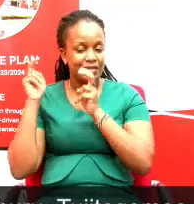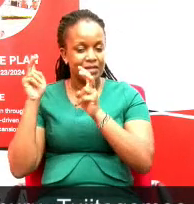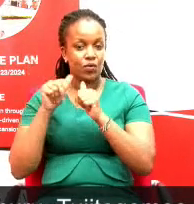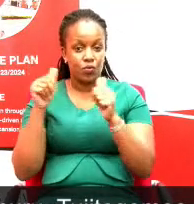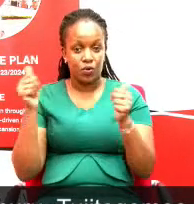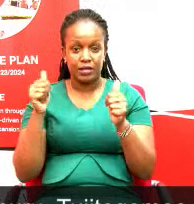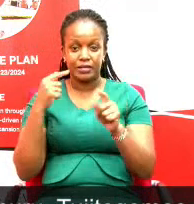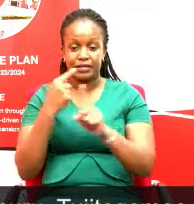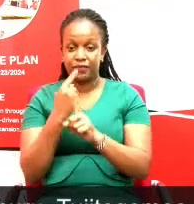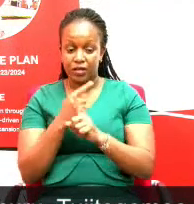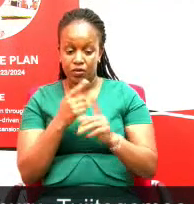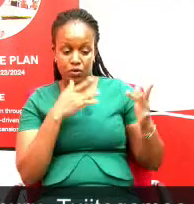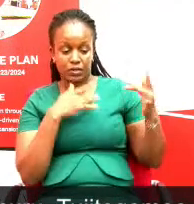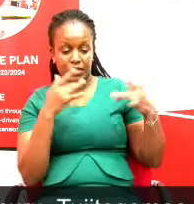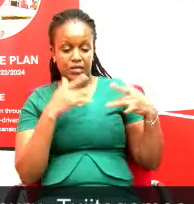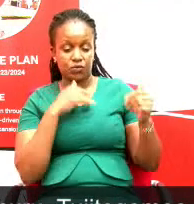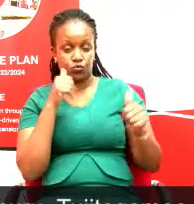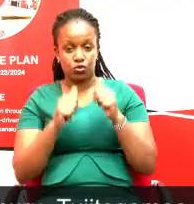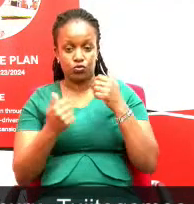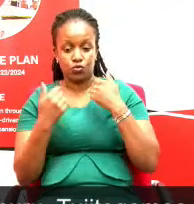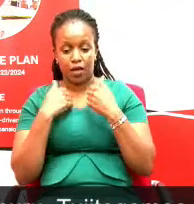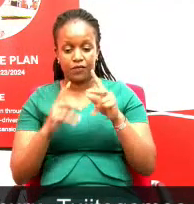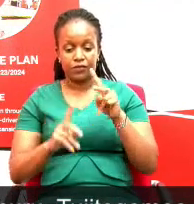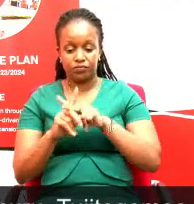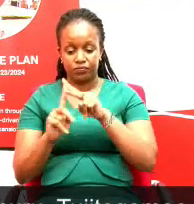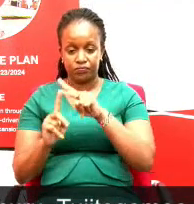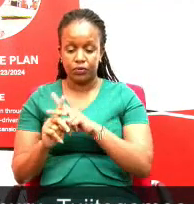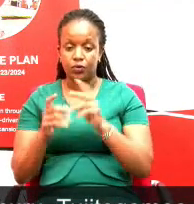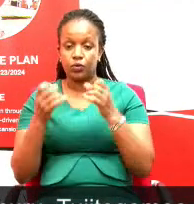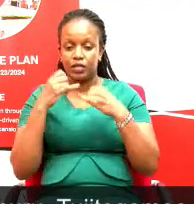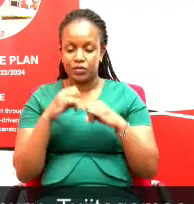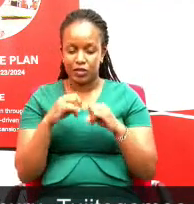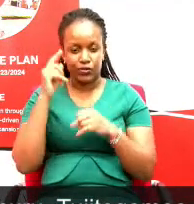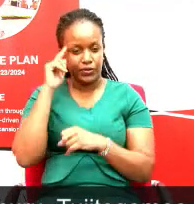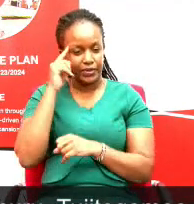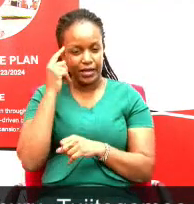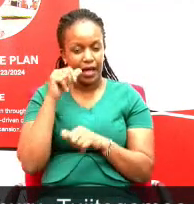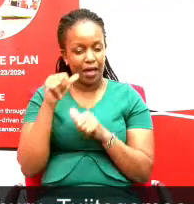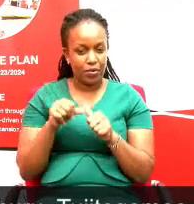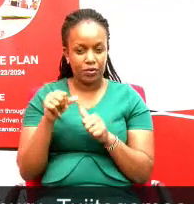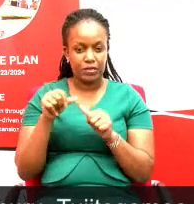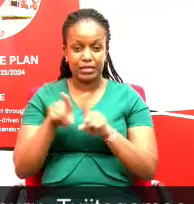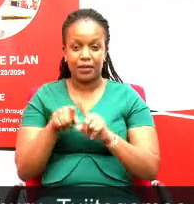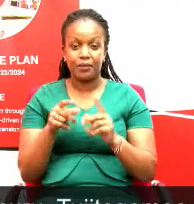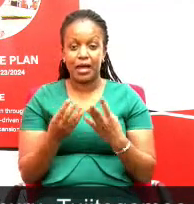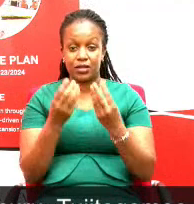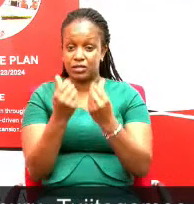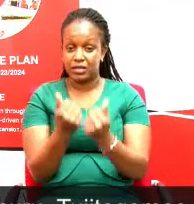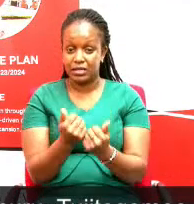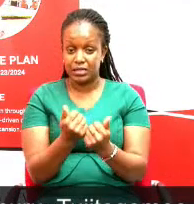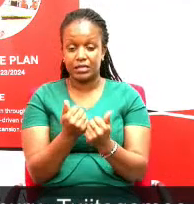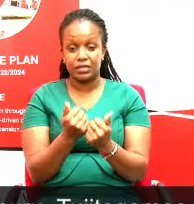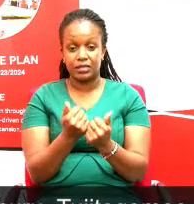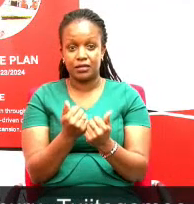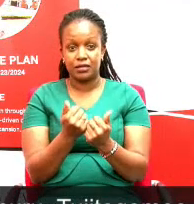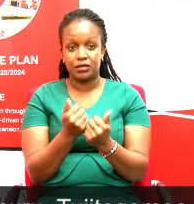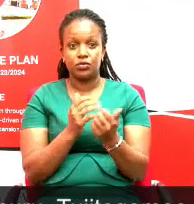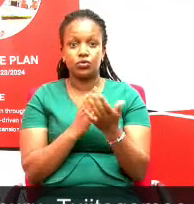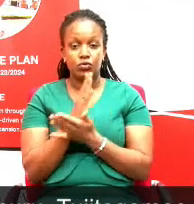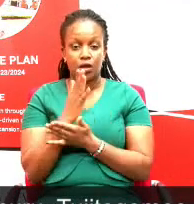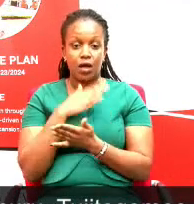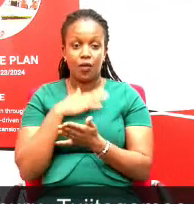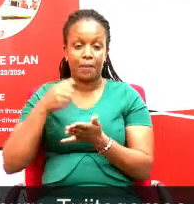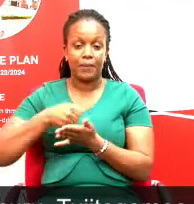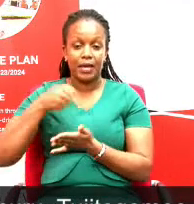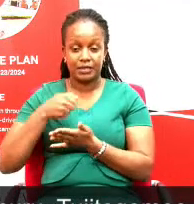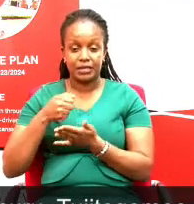number of concerns that you have raised, we've tried to internalize and address through our budget statements.